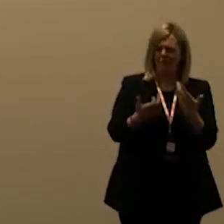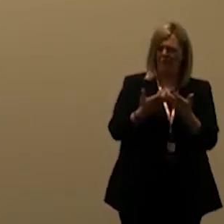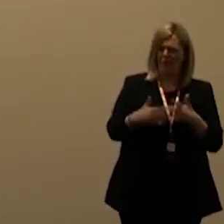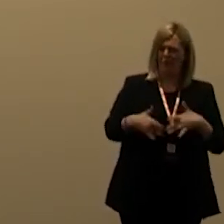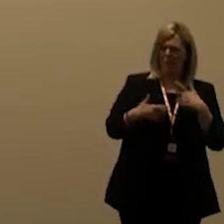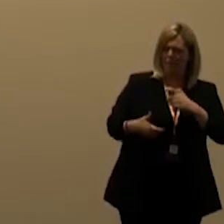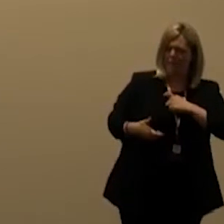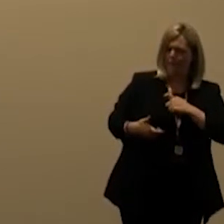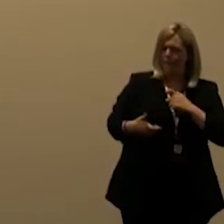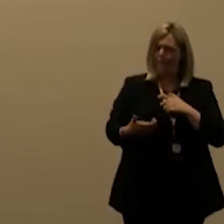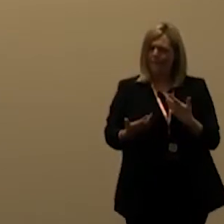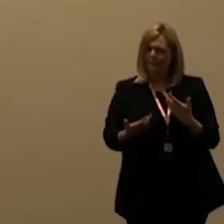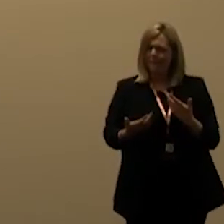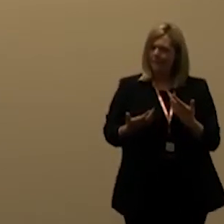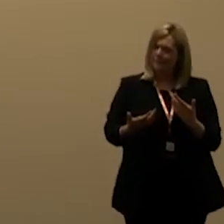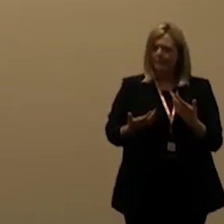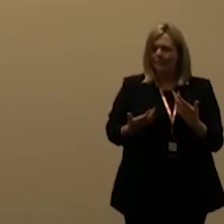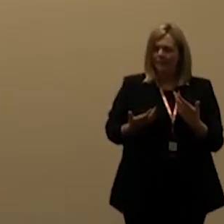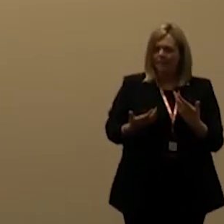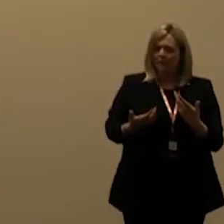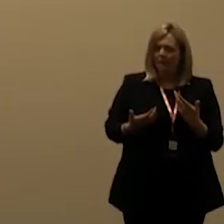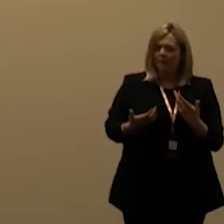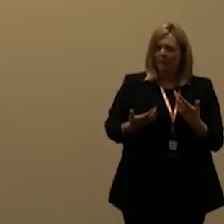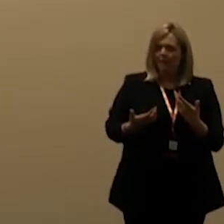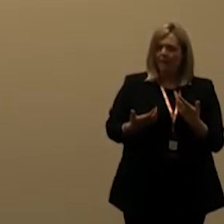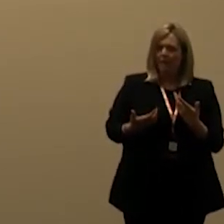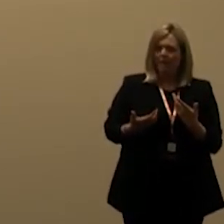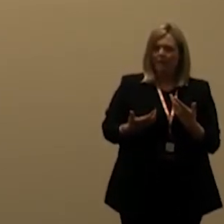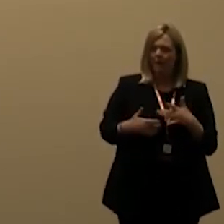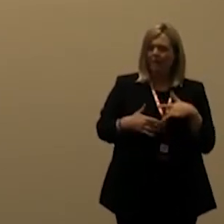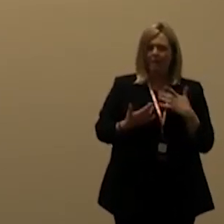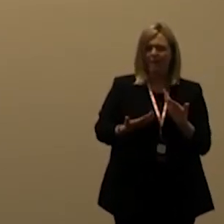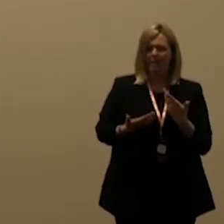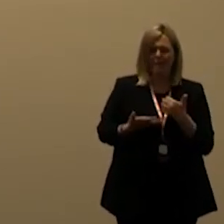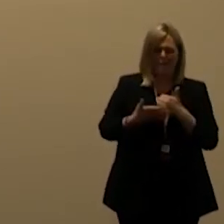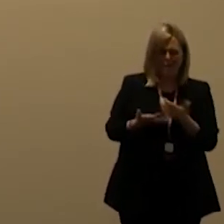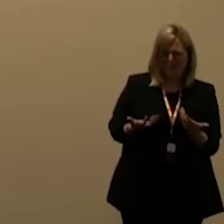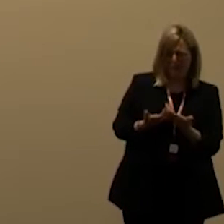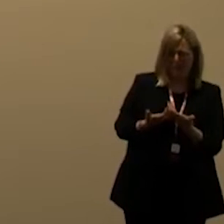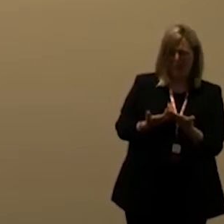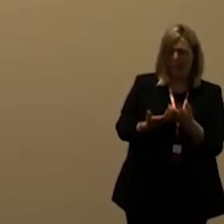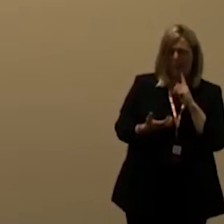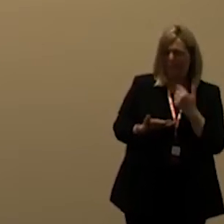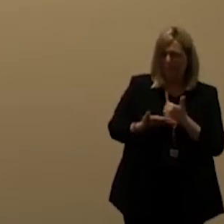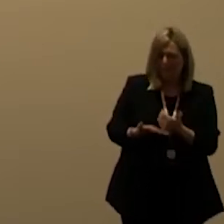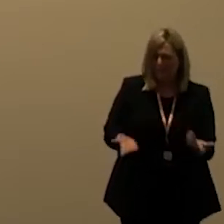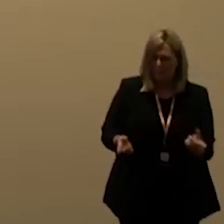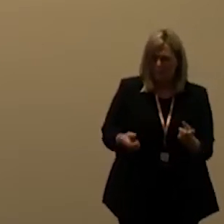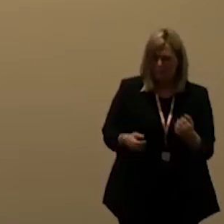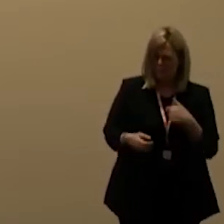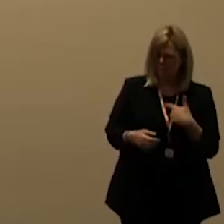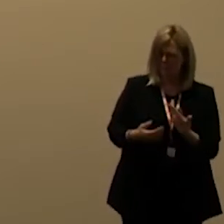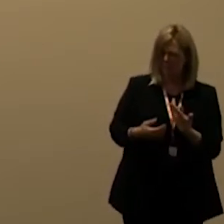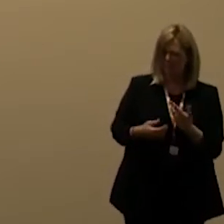seems to cause, I feel helpless. I feel helpless. What can I do